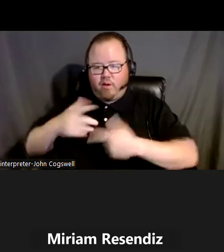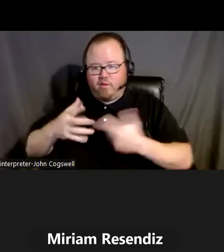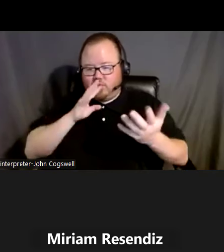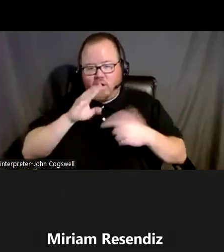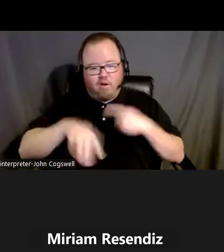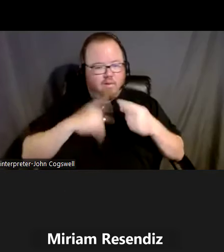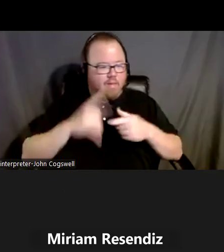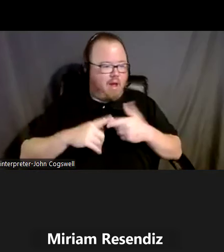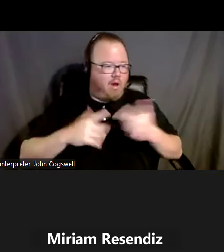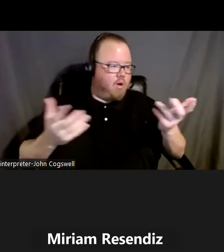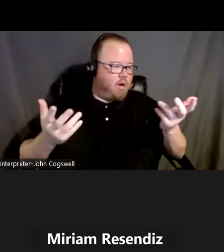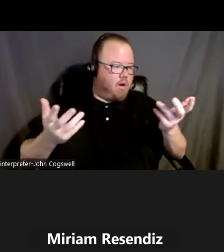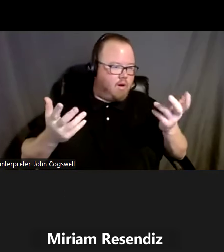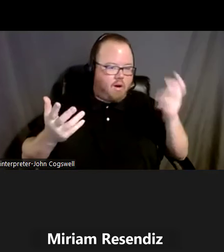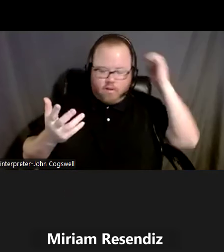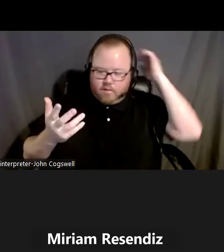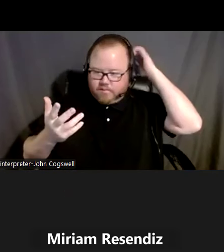say,